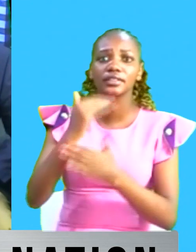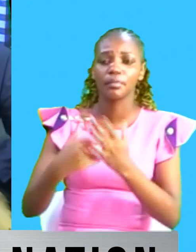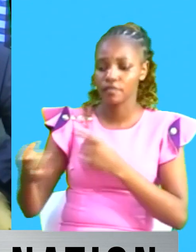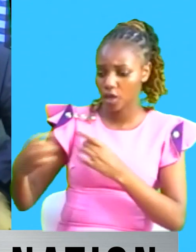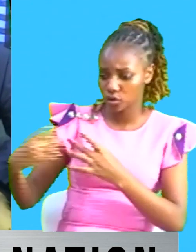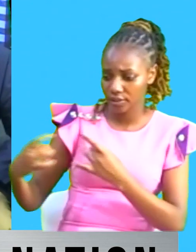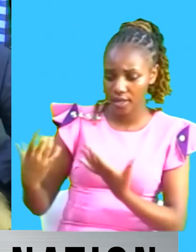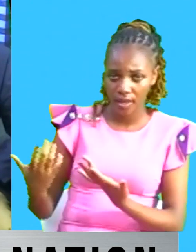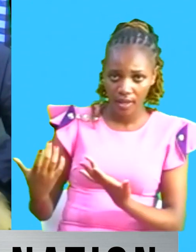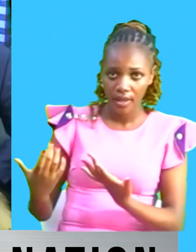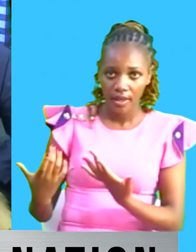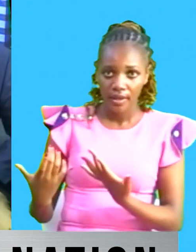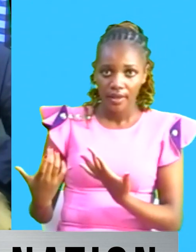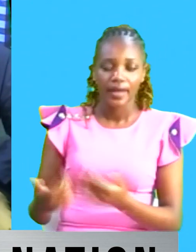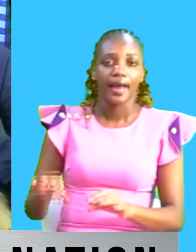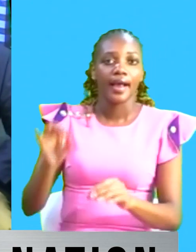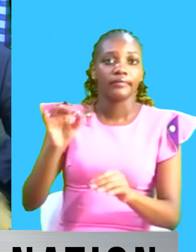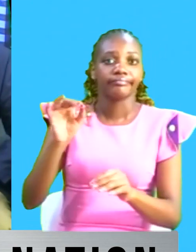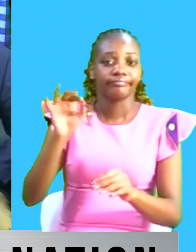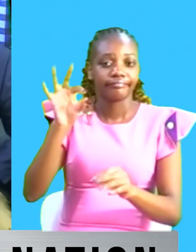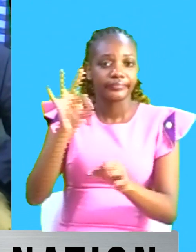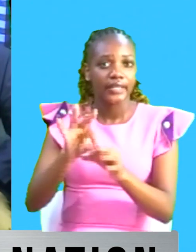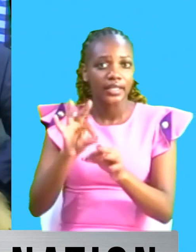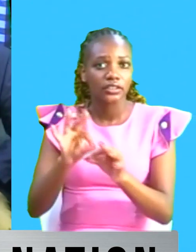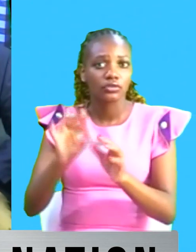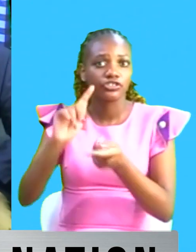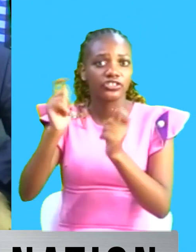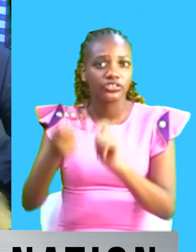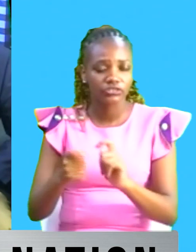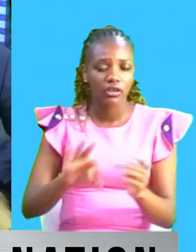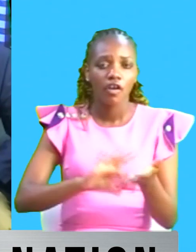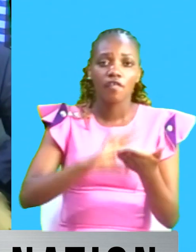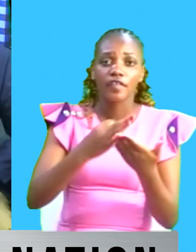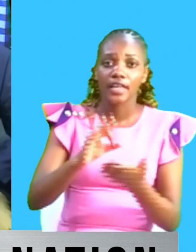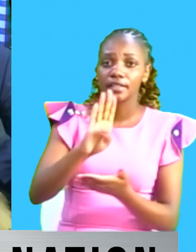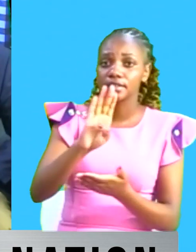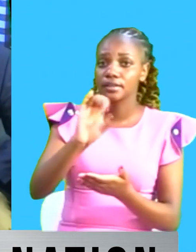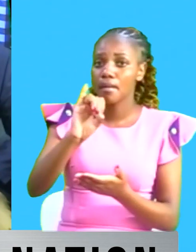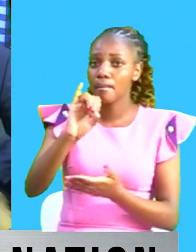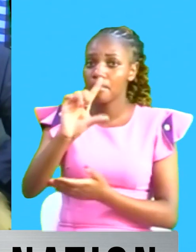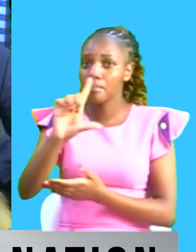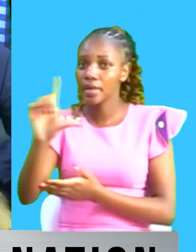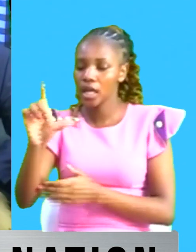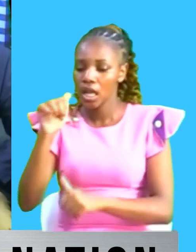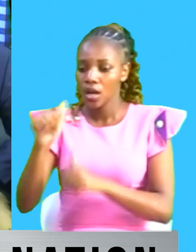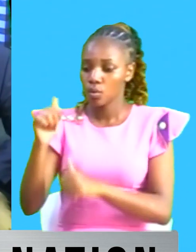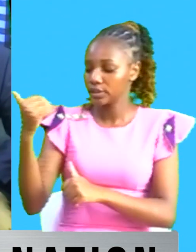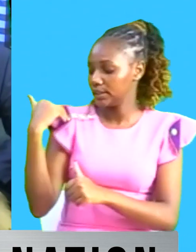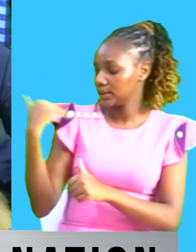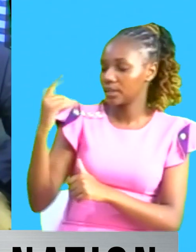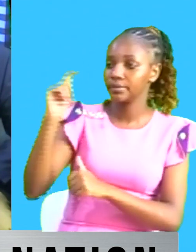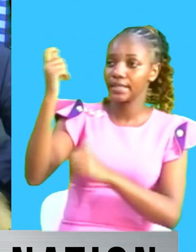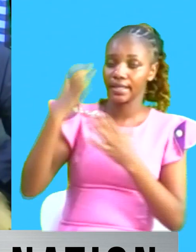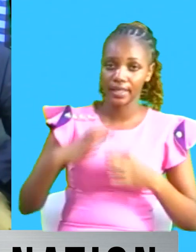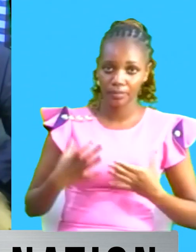concerns, you are talking about electoral reforms, you've spoken about the finance bill being the issue that really disturbs Kenyans. I would